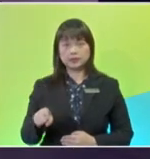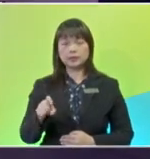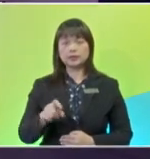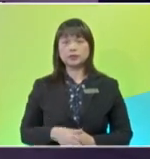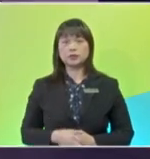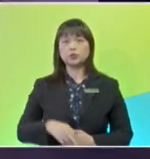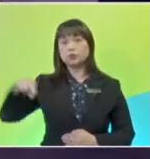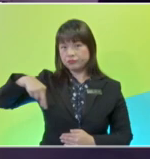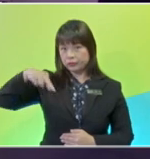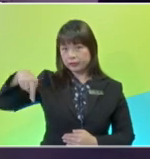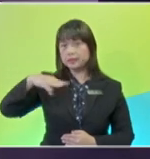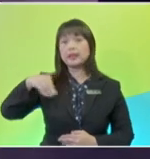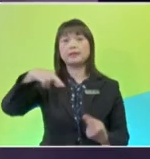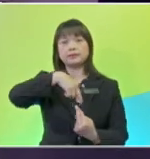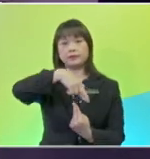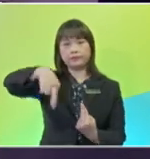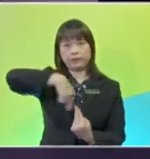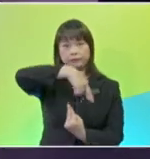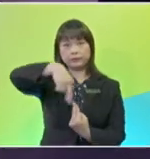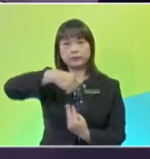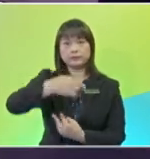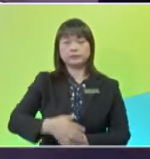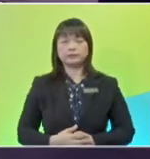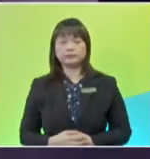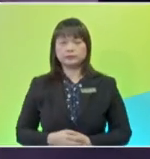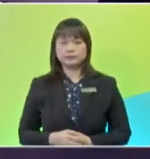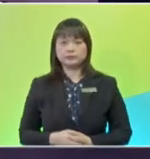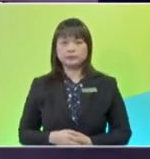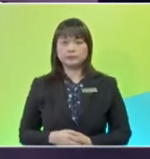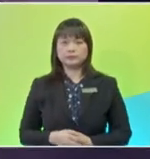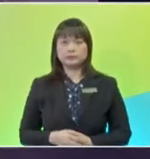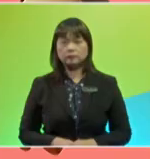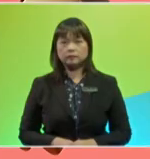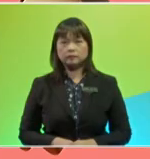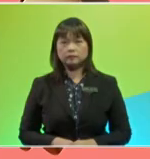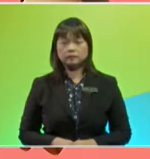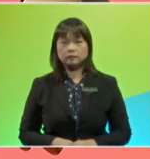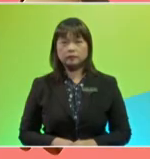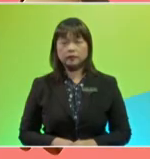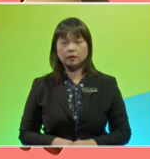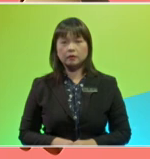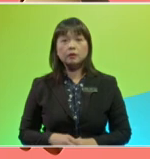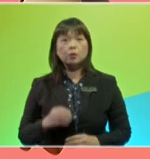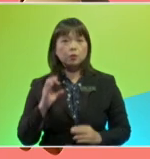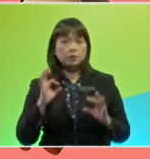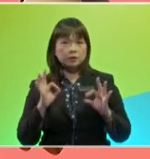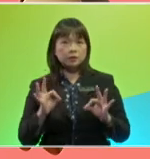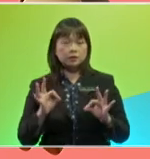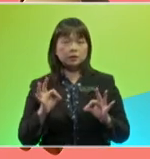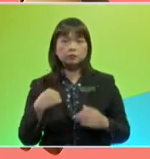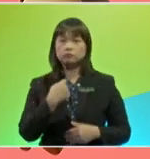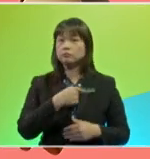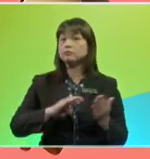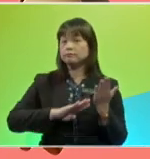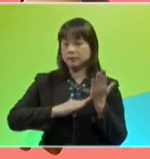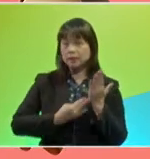to look see which part of it is going to darken okay. and lighten. Okay. All right. So let's begin the stimulation,